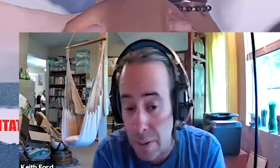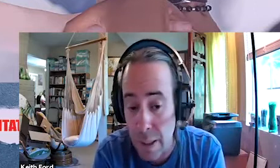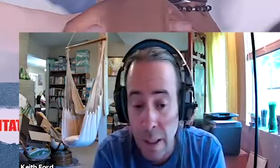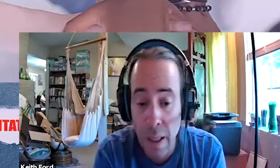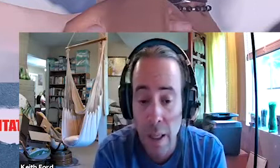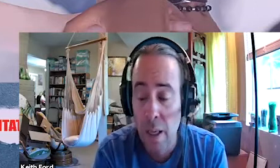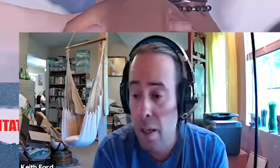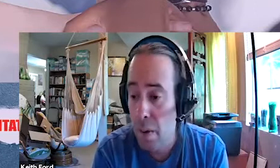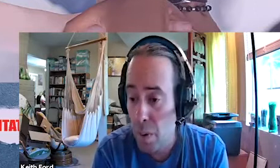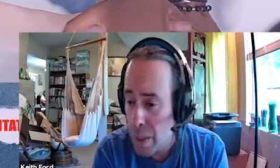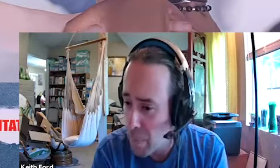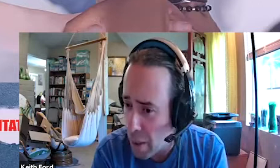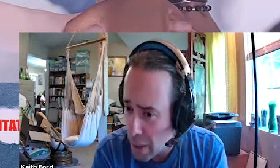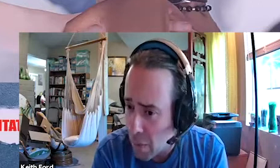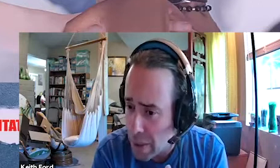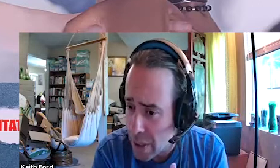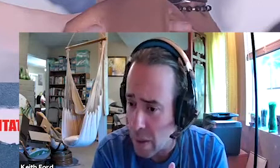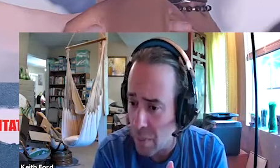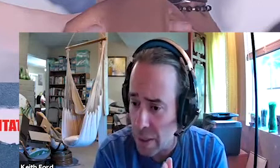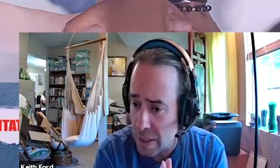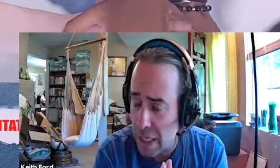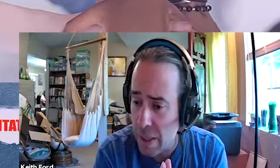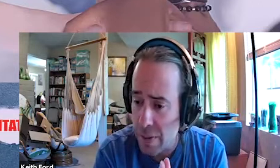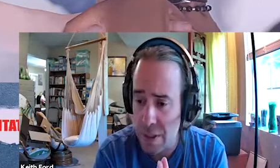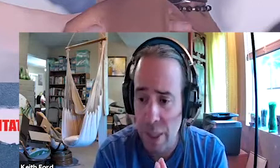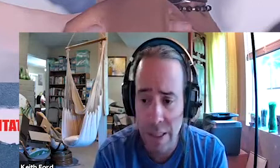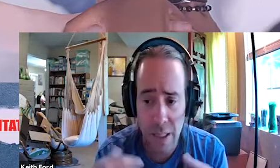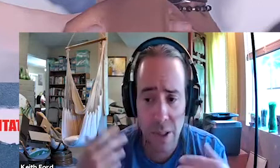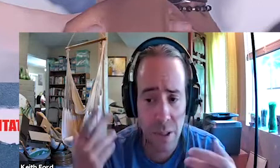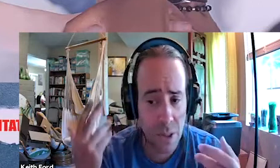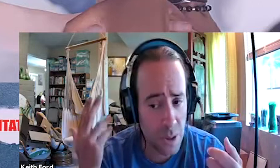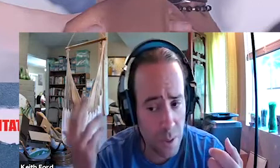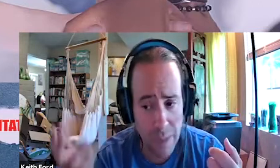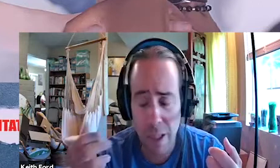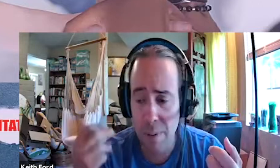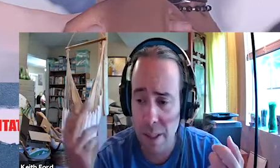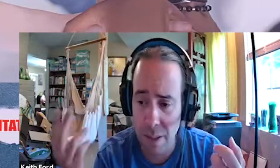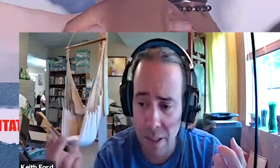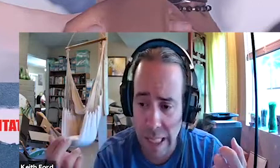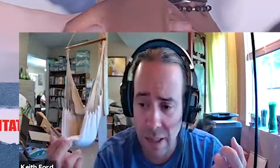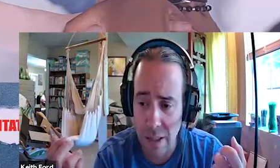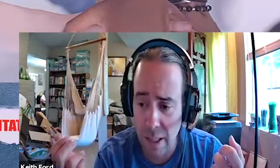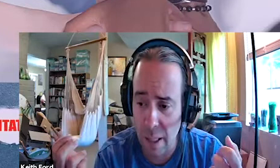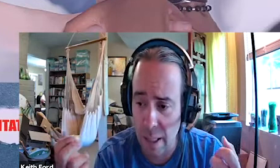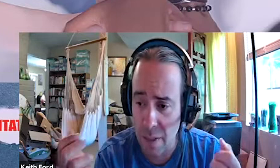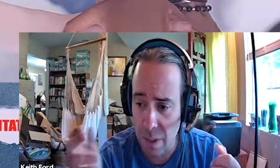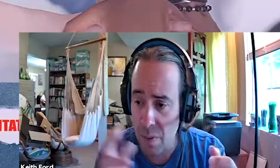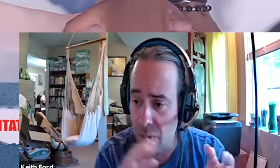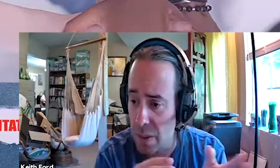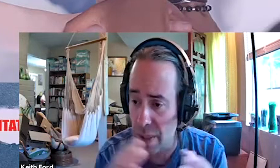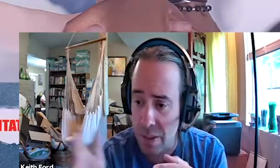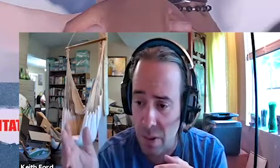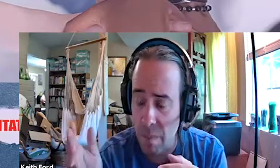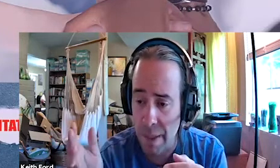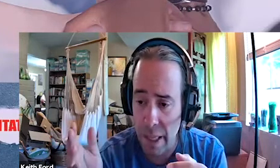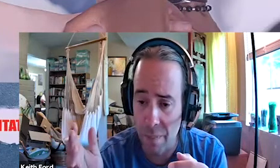and faculty. We're really broadening our reach here, and I'm really excited about this. So pay attention to email, pay attention to text as we go